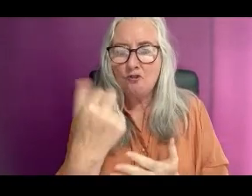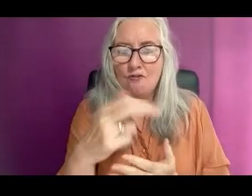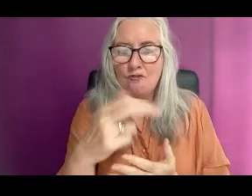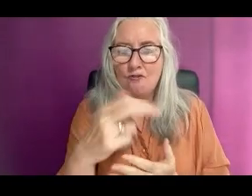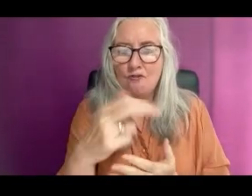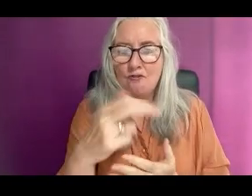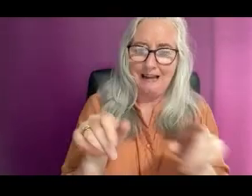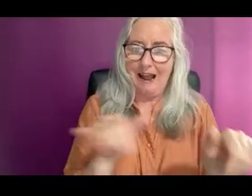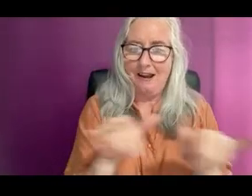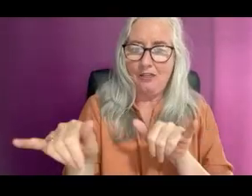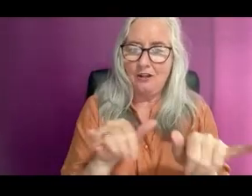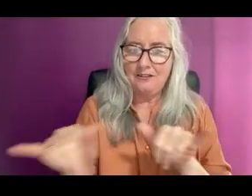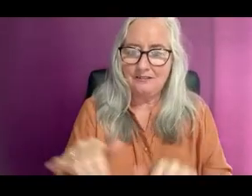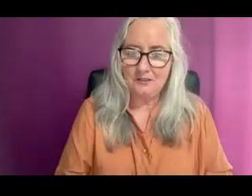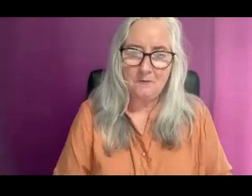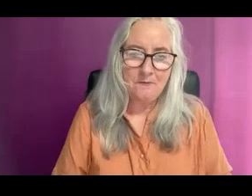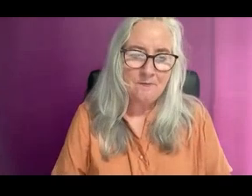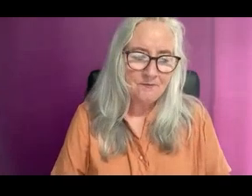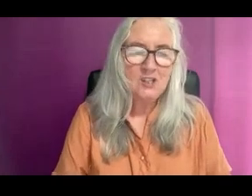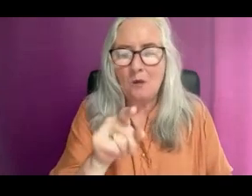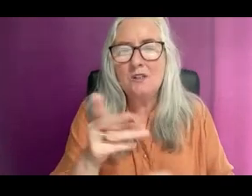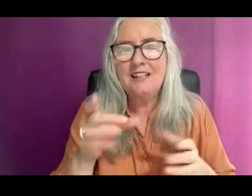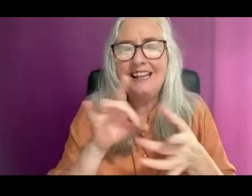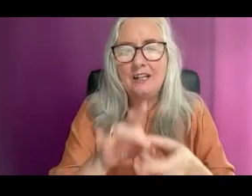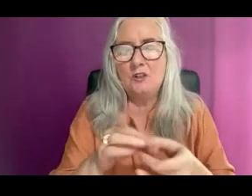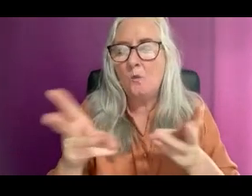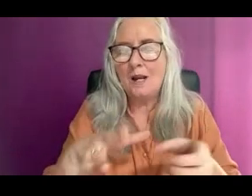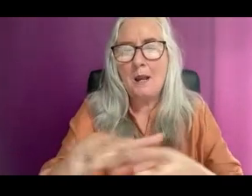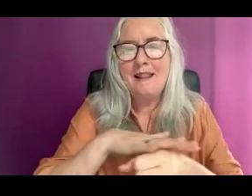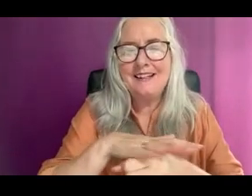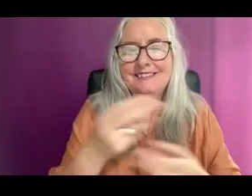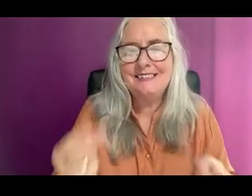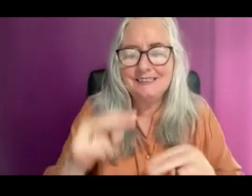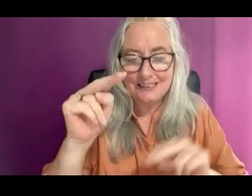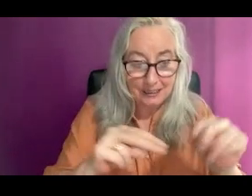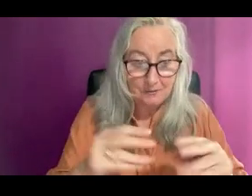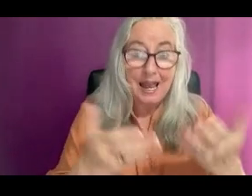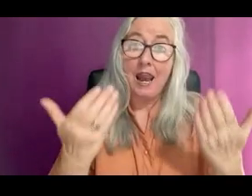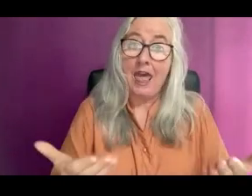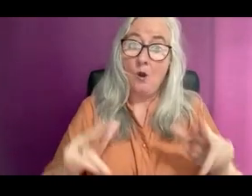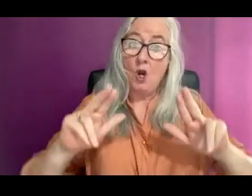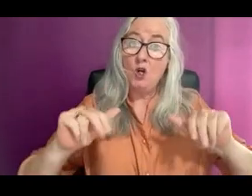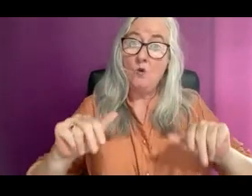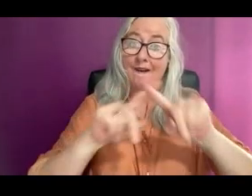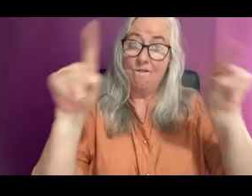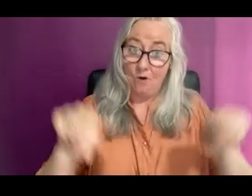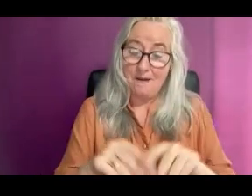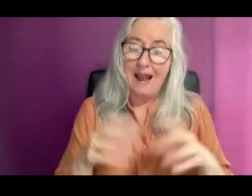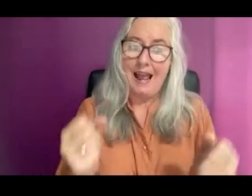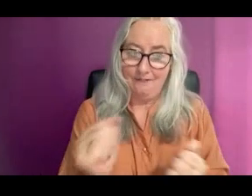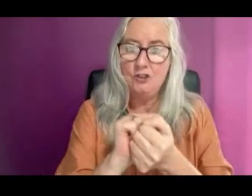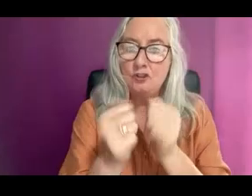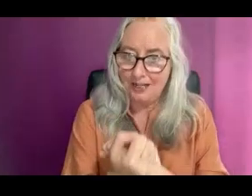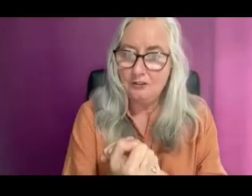application. Okay, so under the new forms, that has changed. So